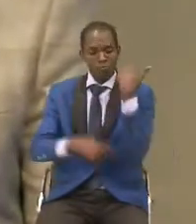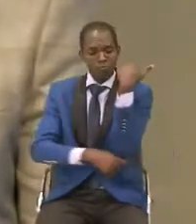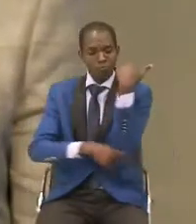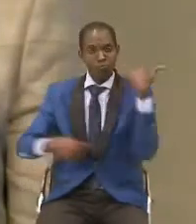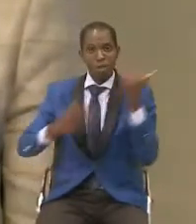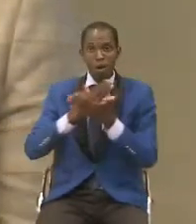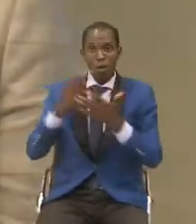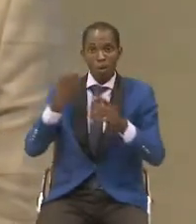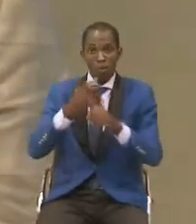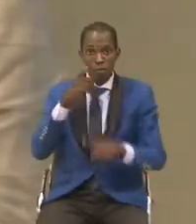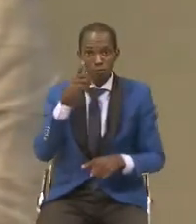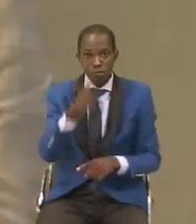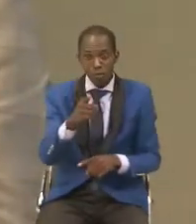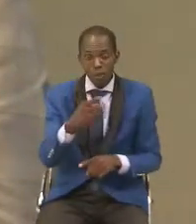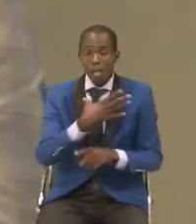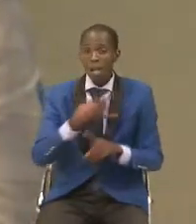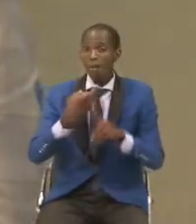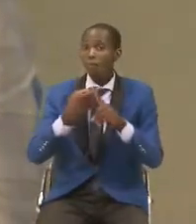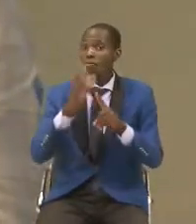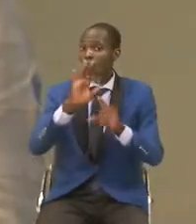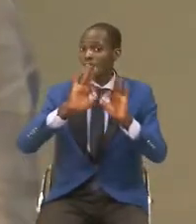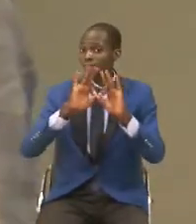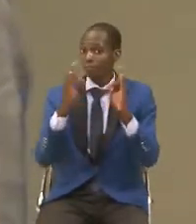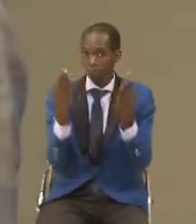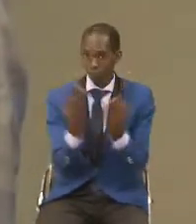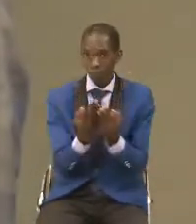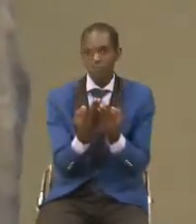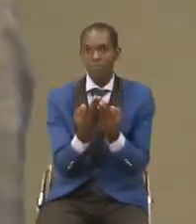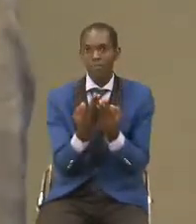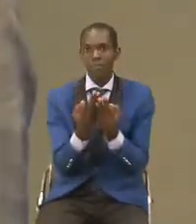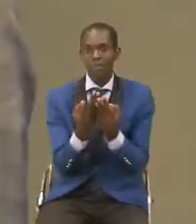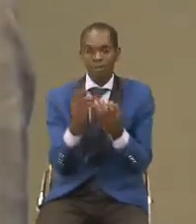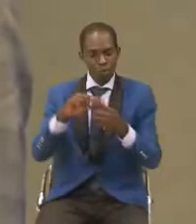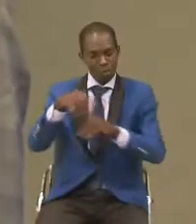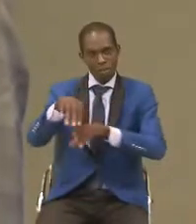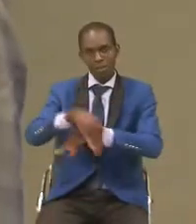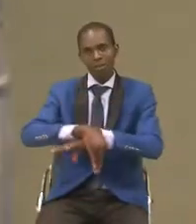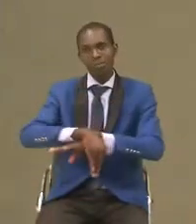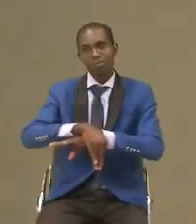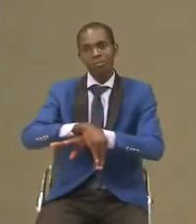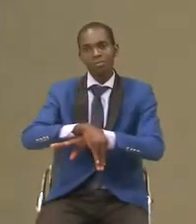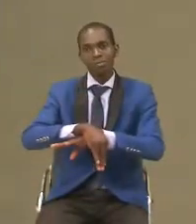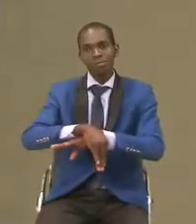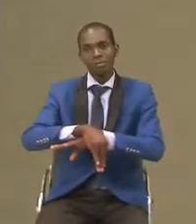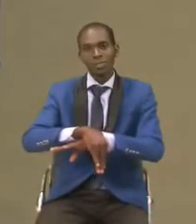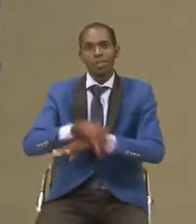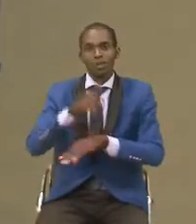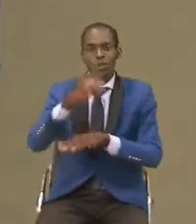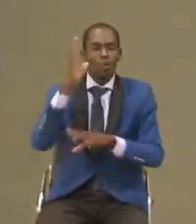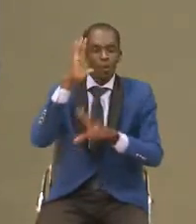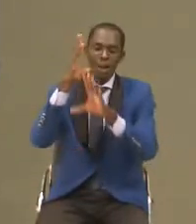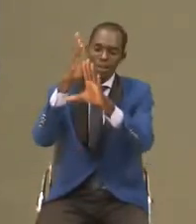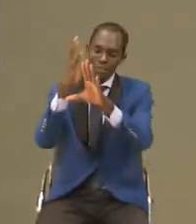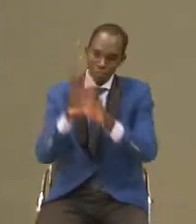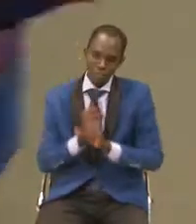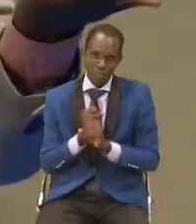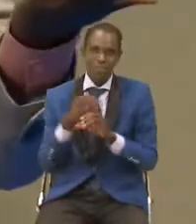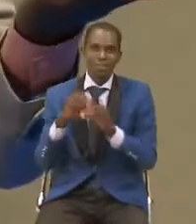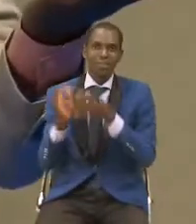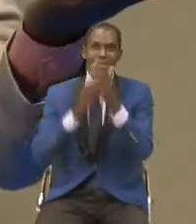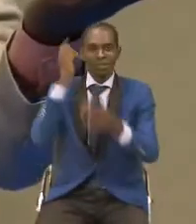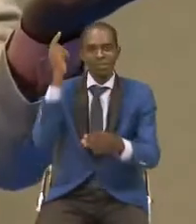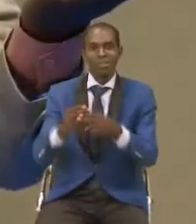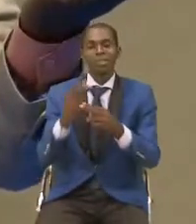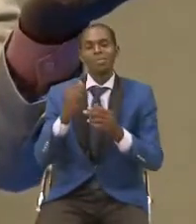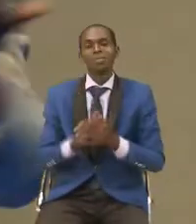Everything the enemy, the devil, has stolen away from you and from your family,